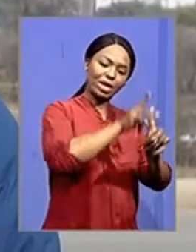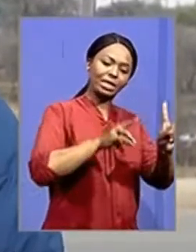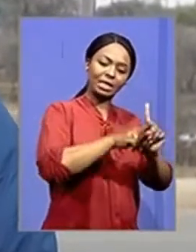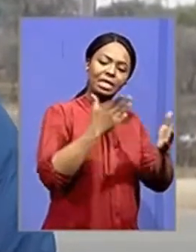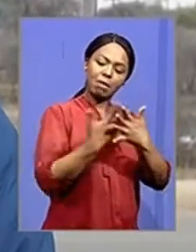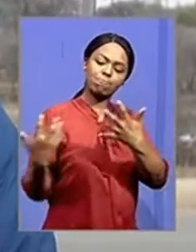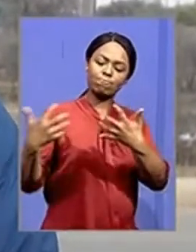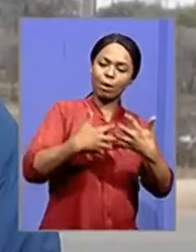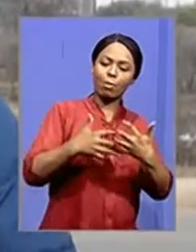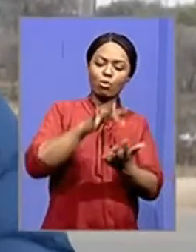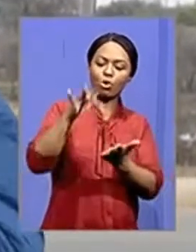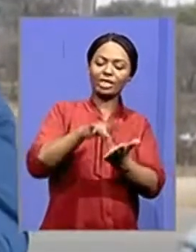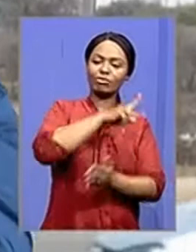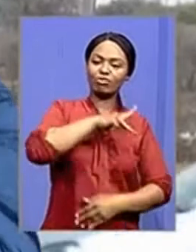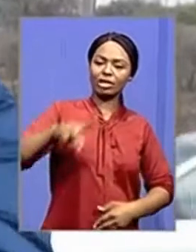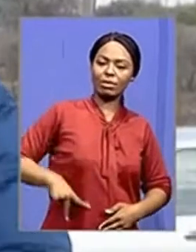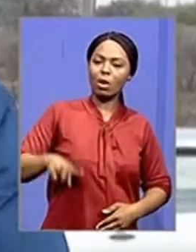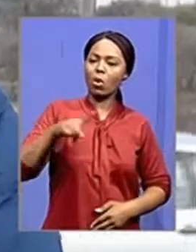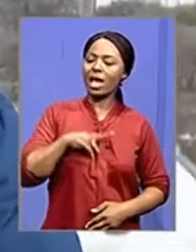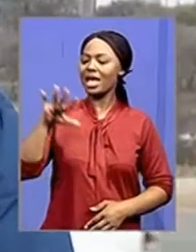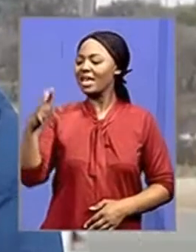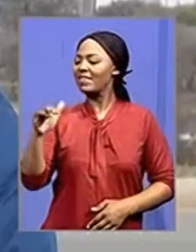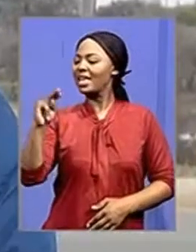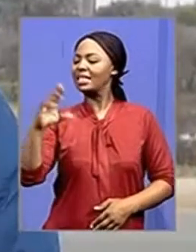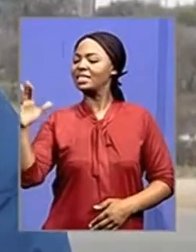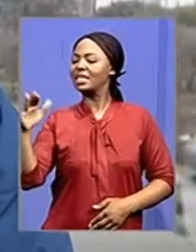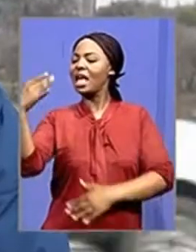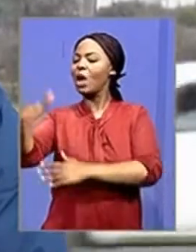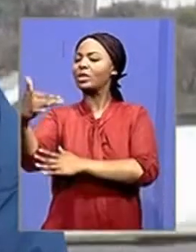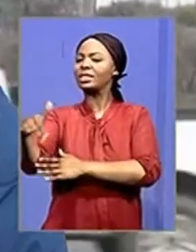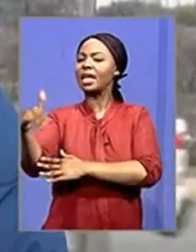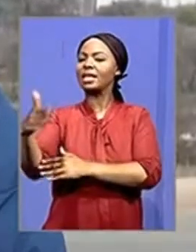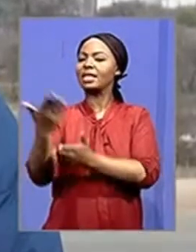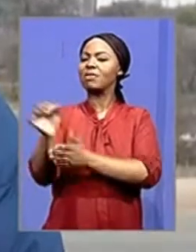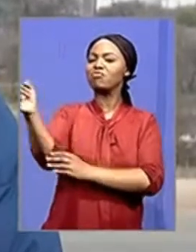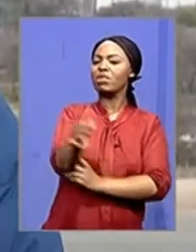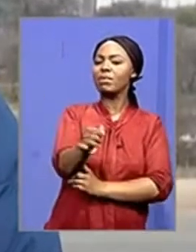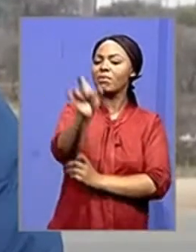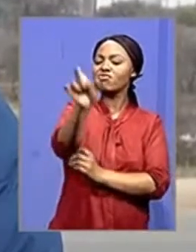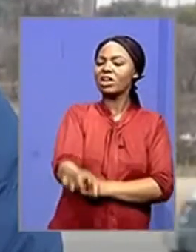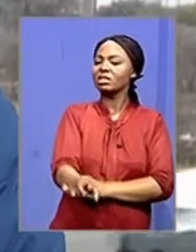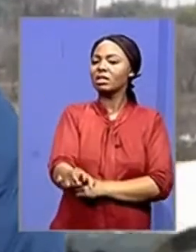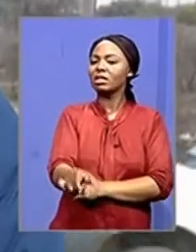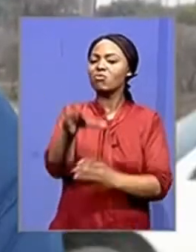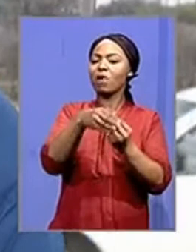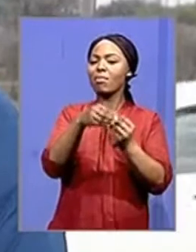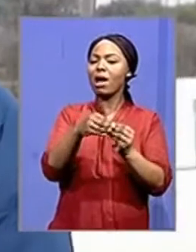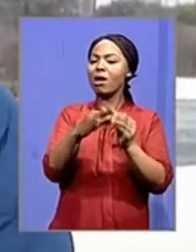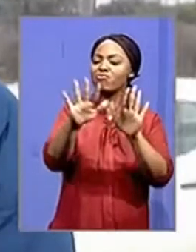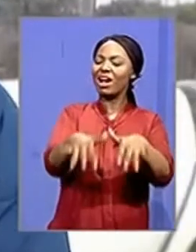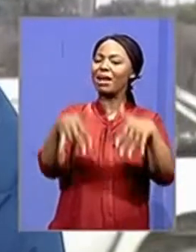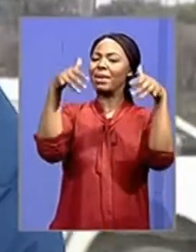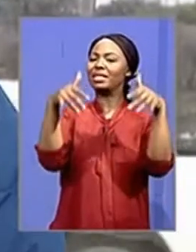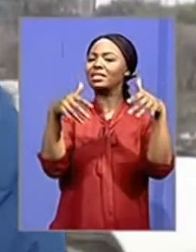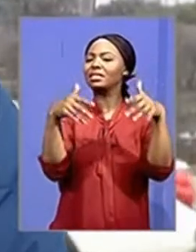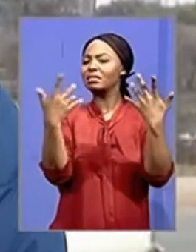premier gobane wa bontsha ga ANC e kgona gore e ye ko ntle go batho ba ileng gore ke maloko a yona parlamente e lo batla motho ko ntle e